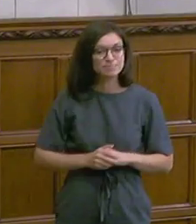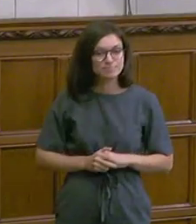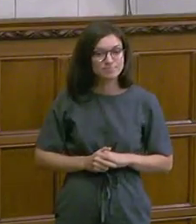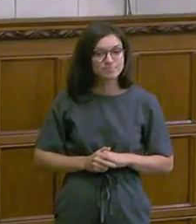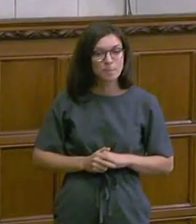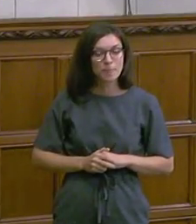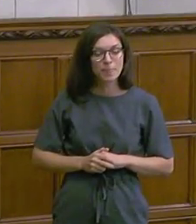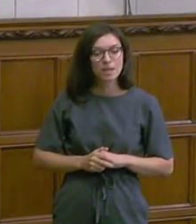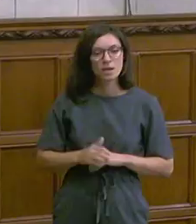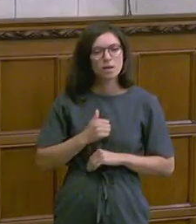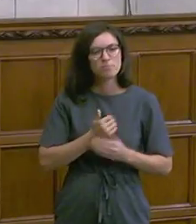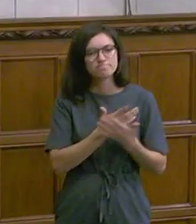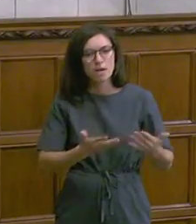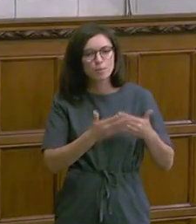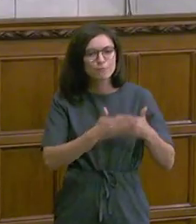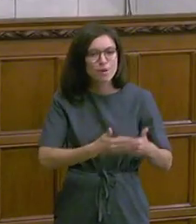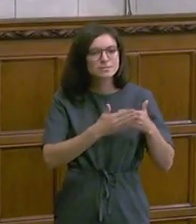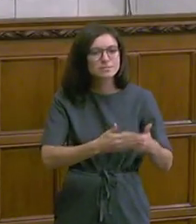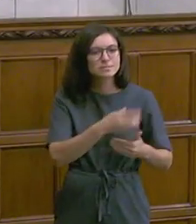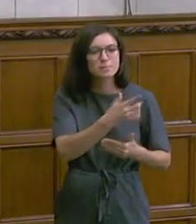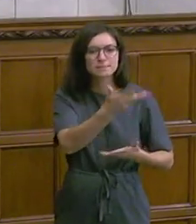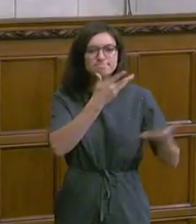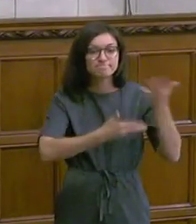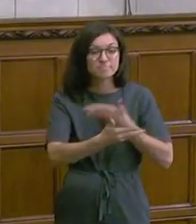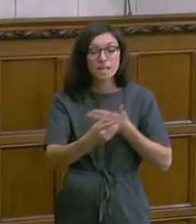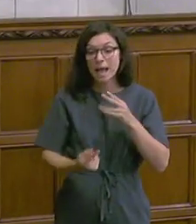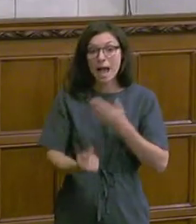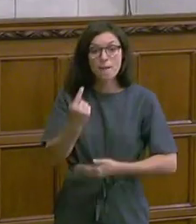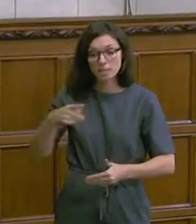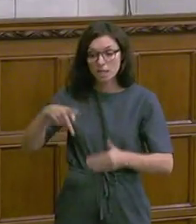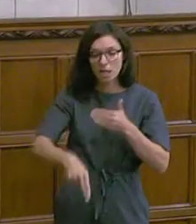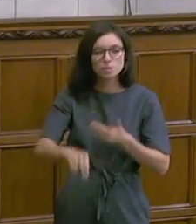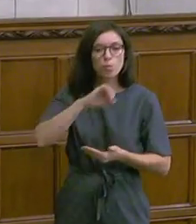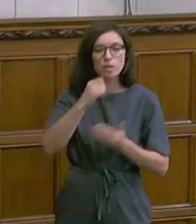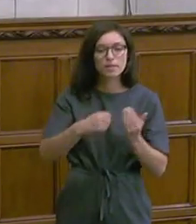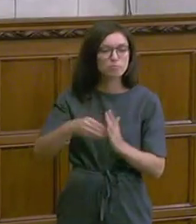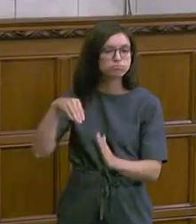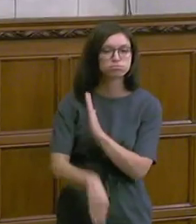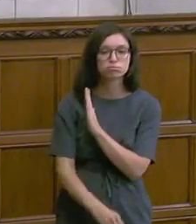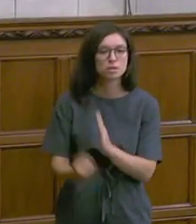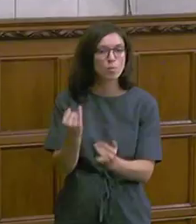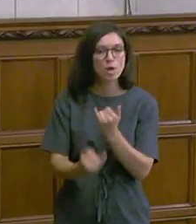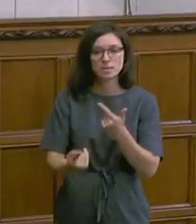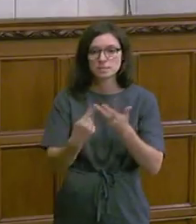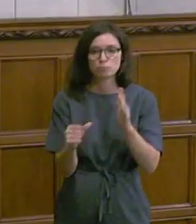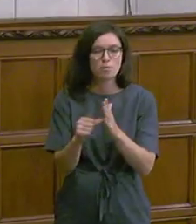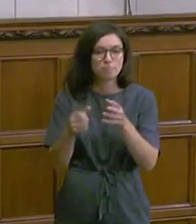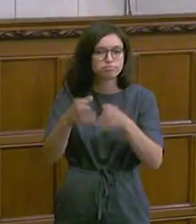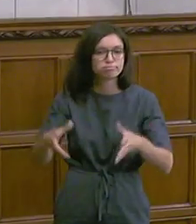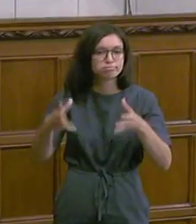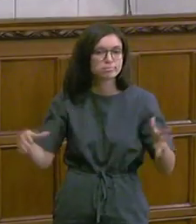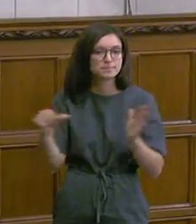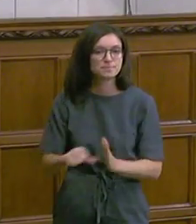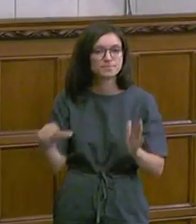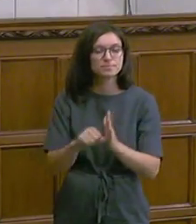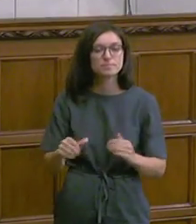from Hartlepool rightly said, all this will do is exacerbate current issues. The recent steps